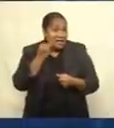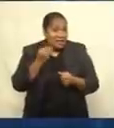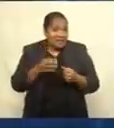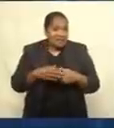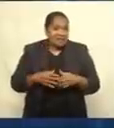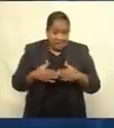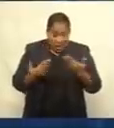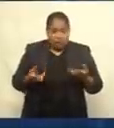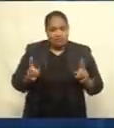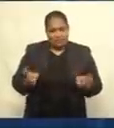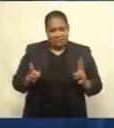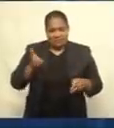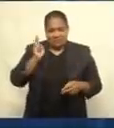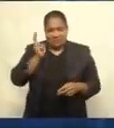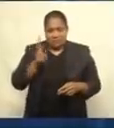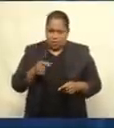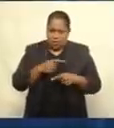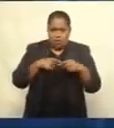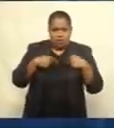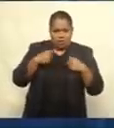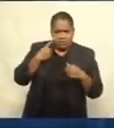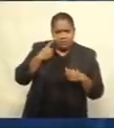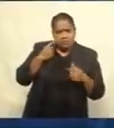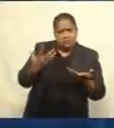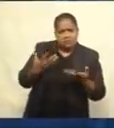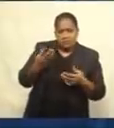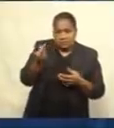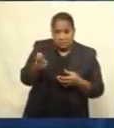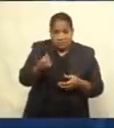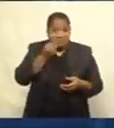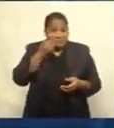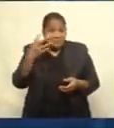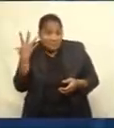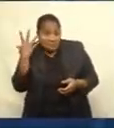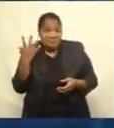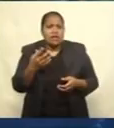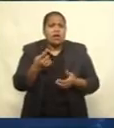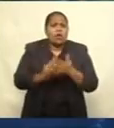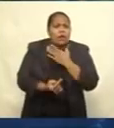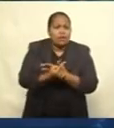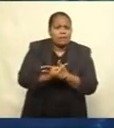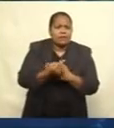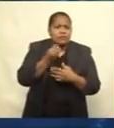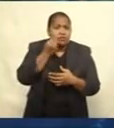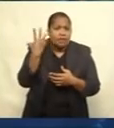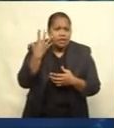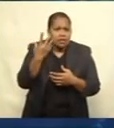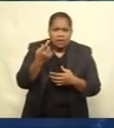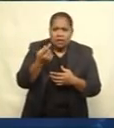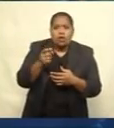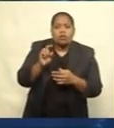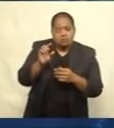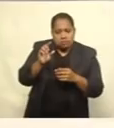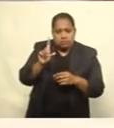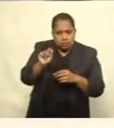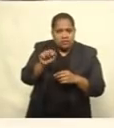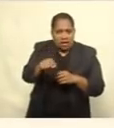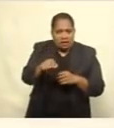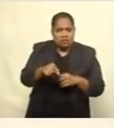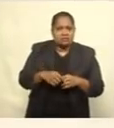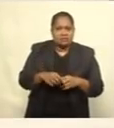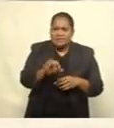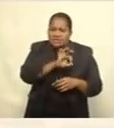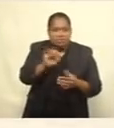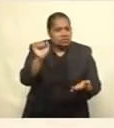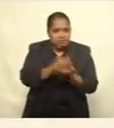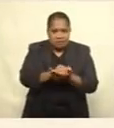normal. And we found that there were certain supermarkets which were engaging in conditional selling, which is illegal. The past